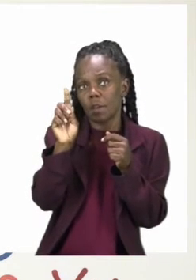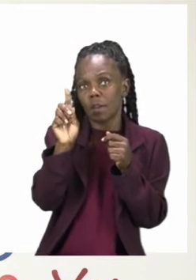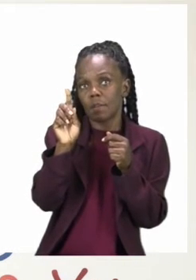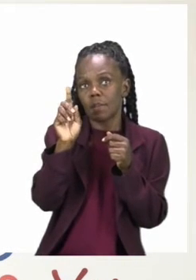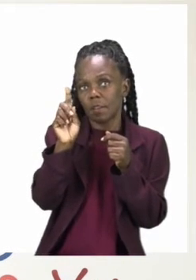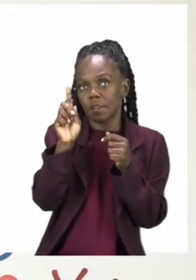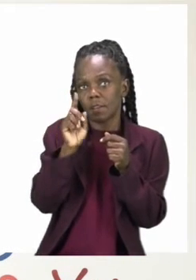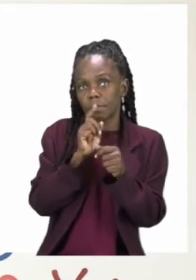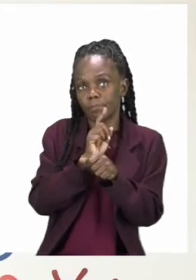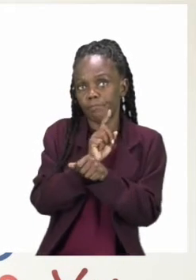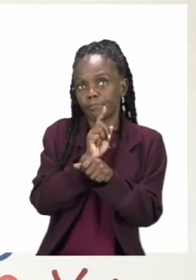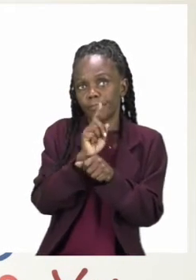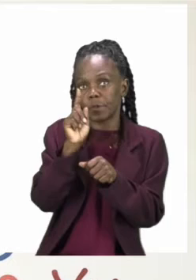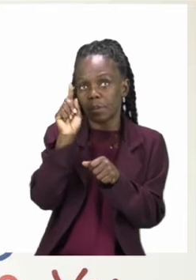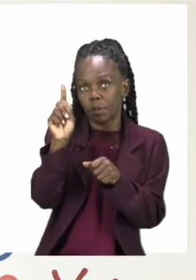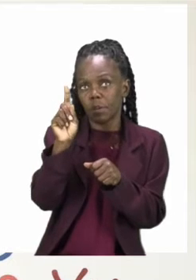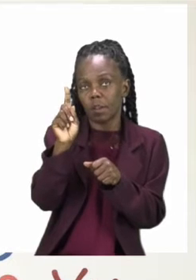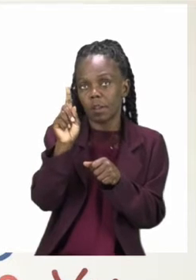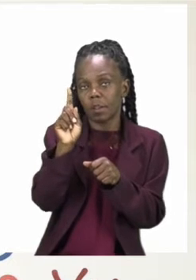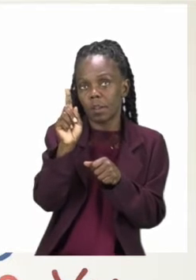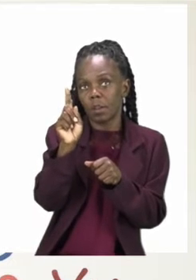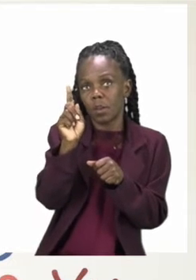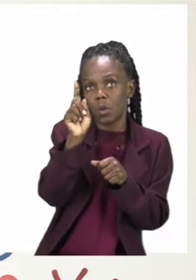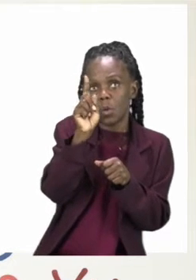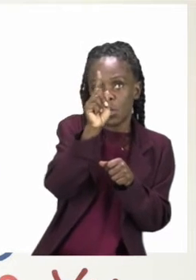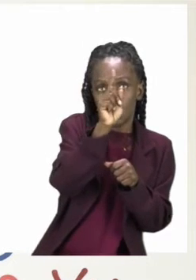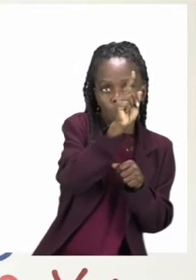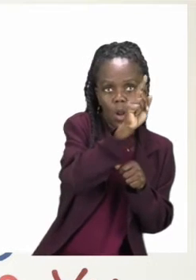to start and we're going to go